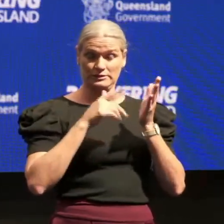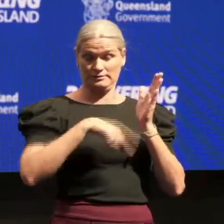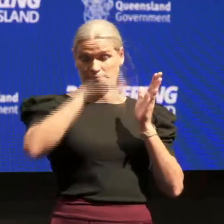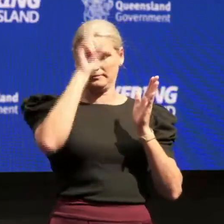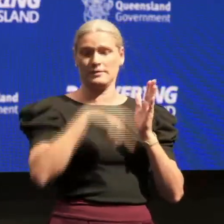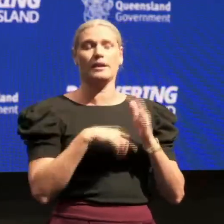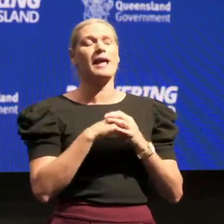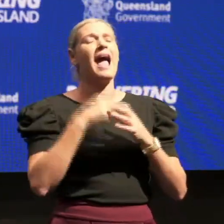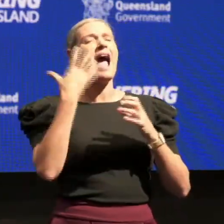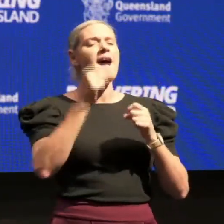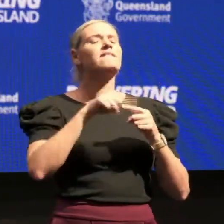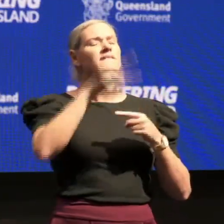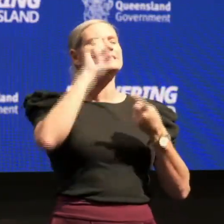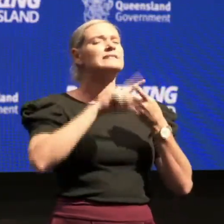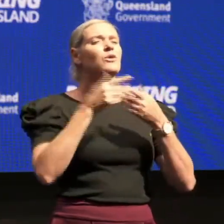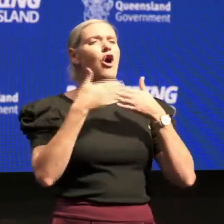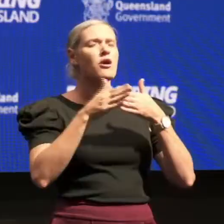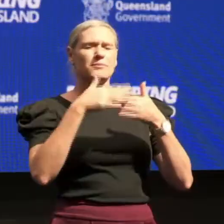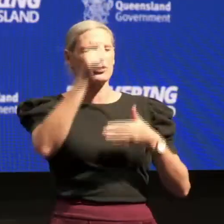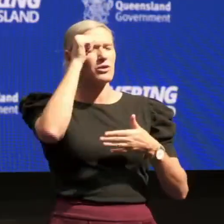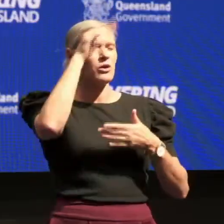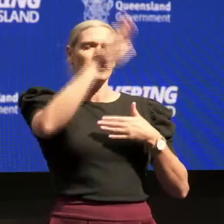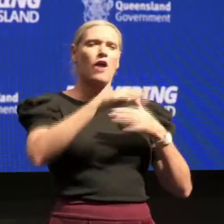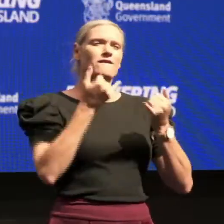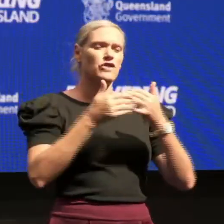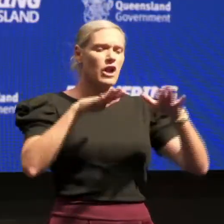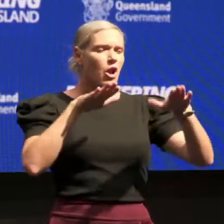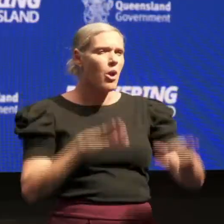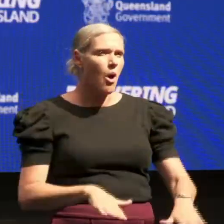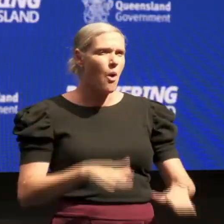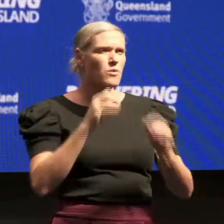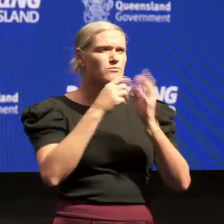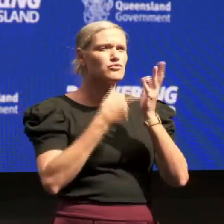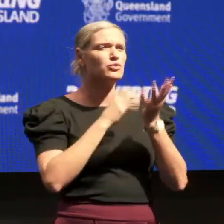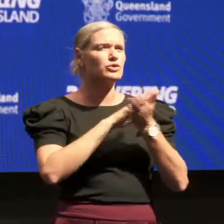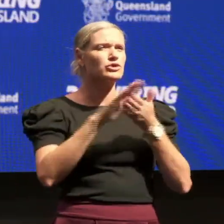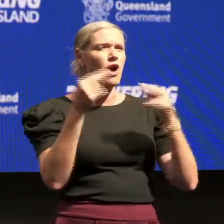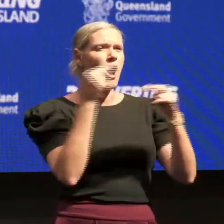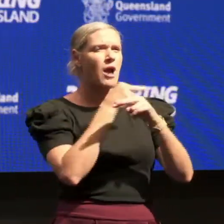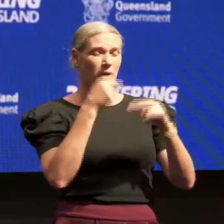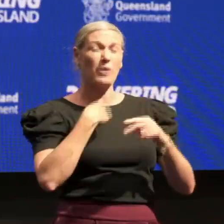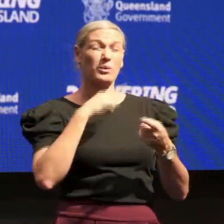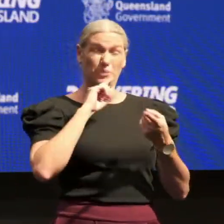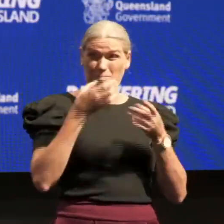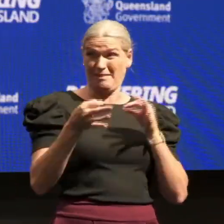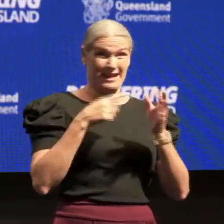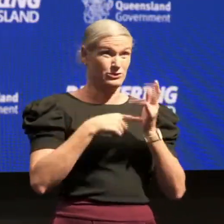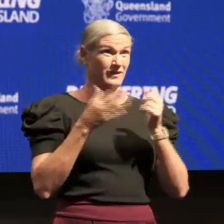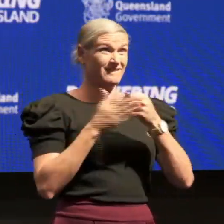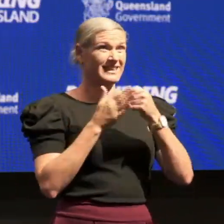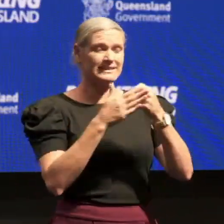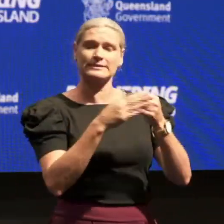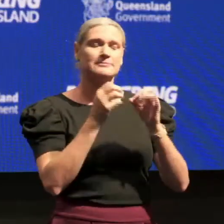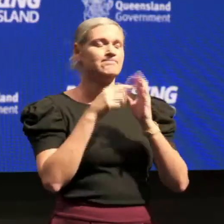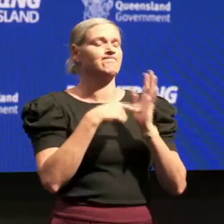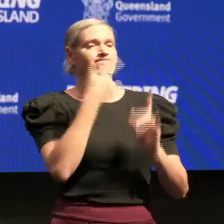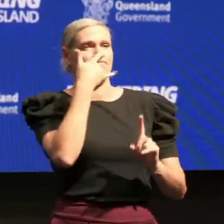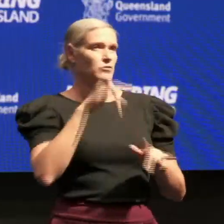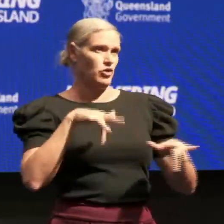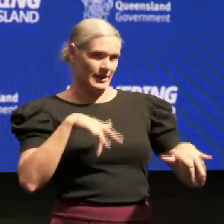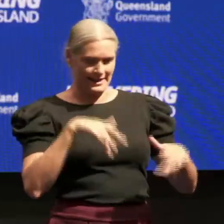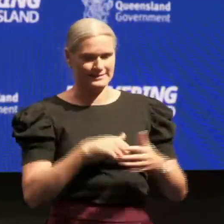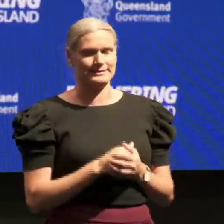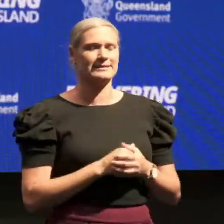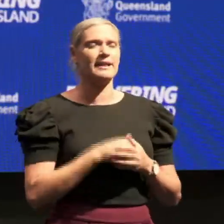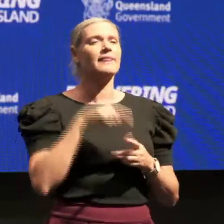remains open, but as people know, that is a really low-lying area of the Bruce Highway, one that we're committed to fixing. But it's